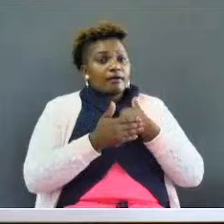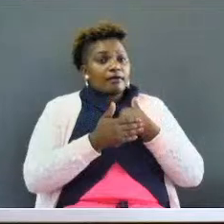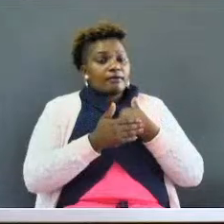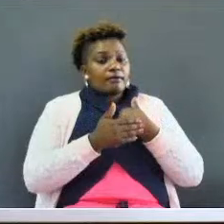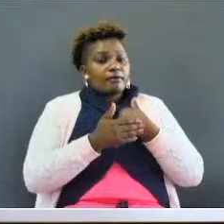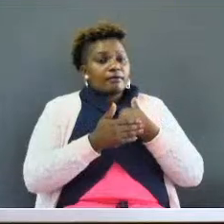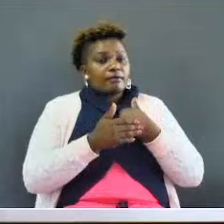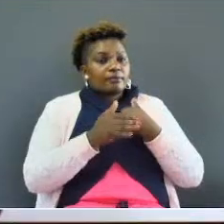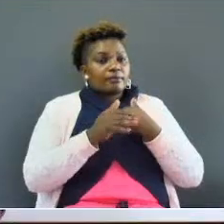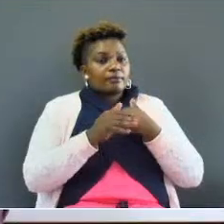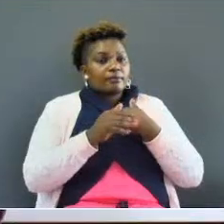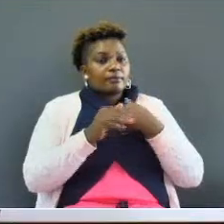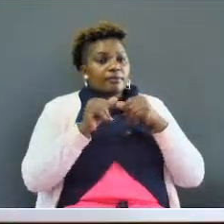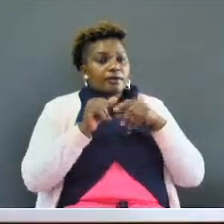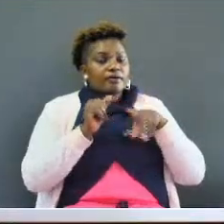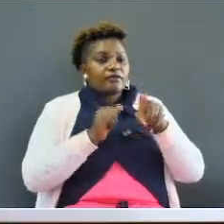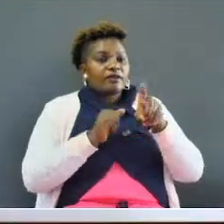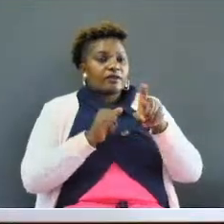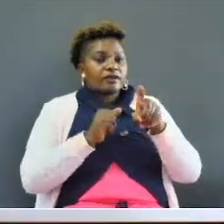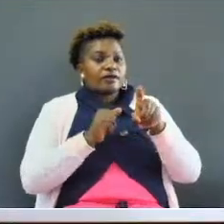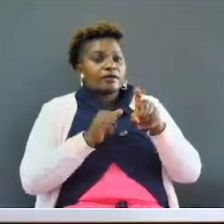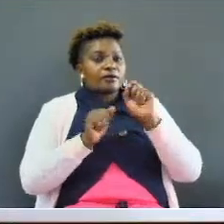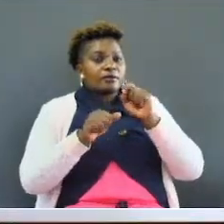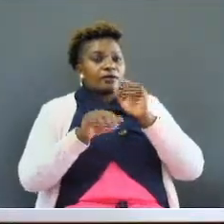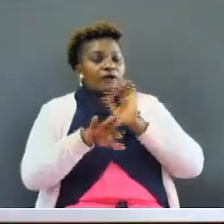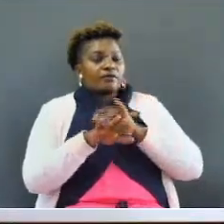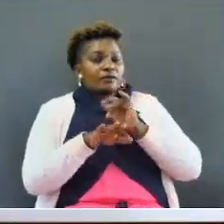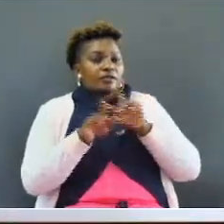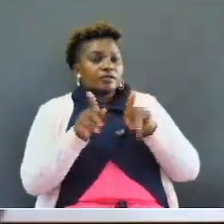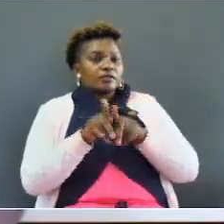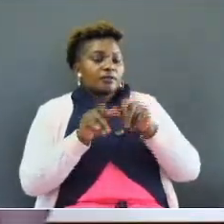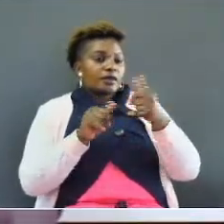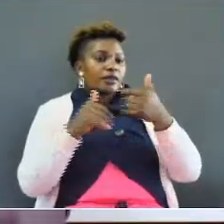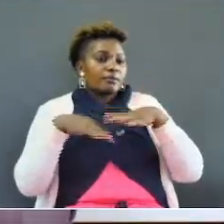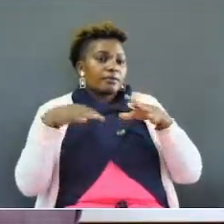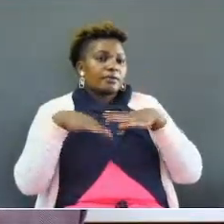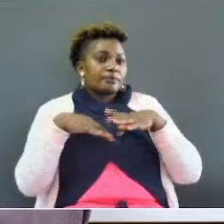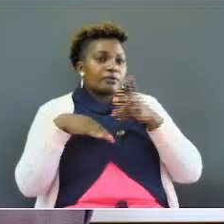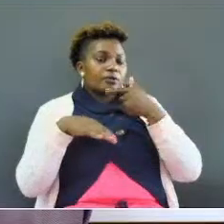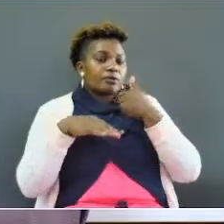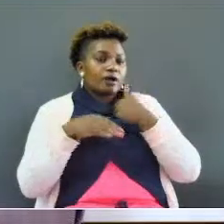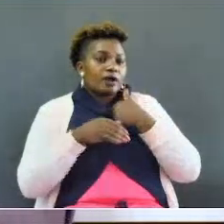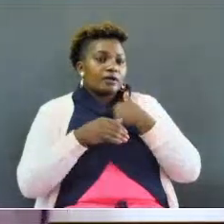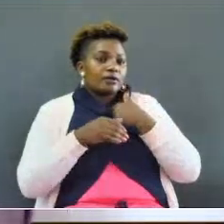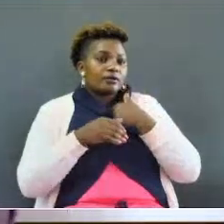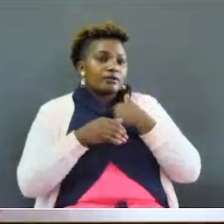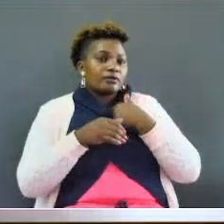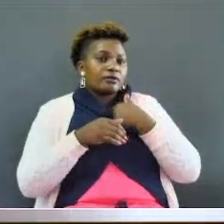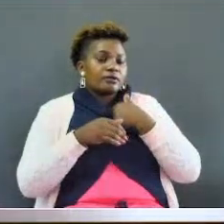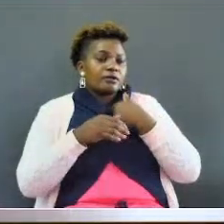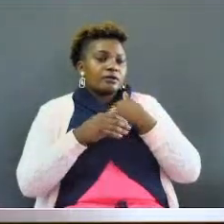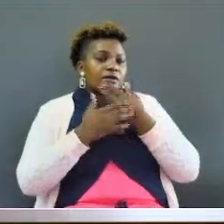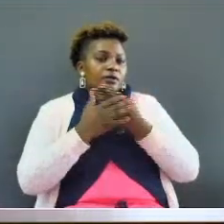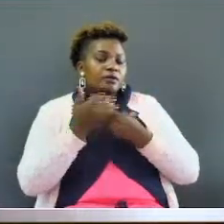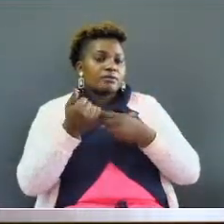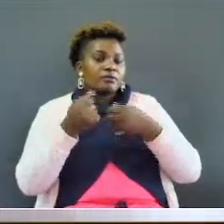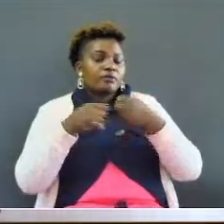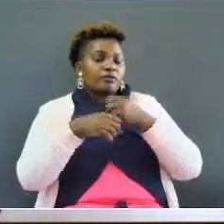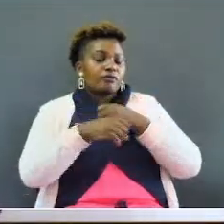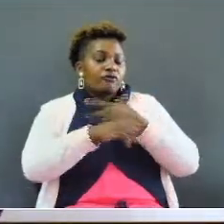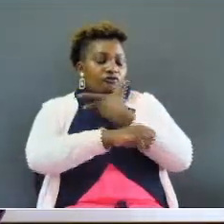are contagious. The virus is very, very contagious, even among people who have had the double